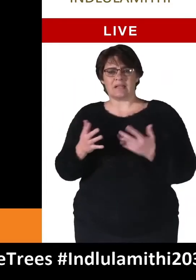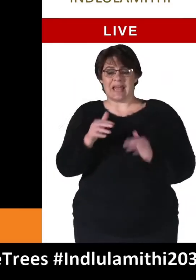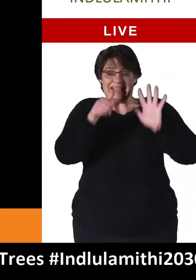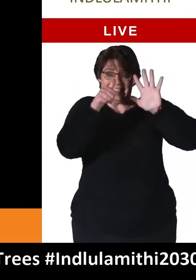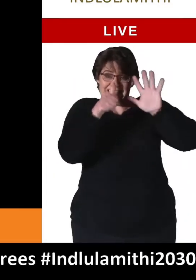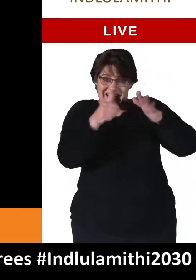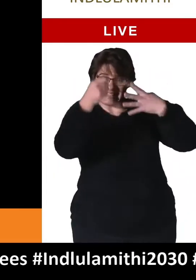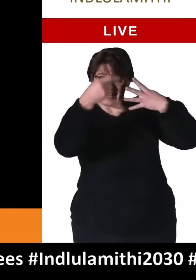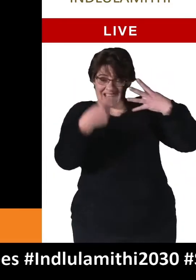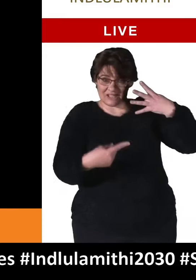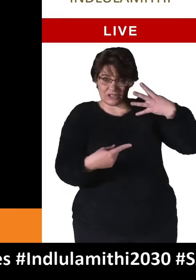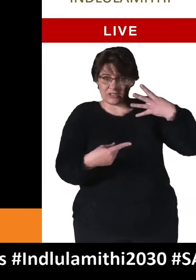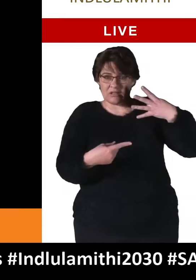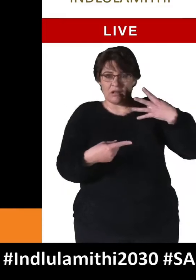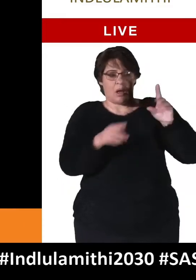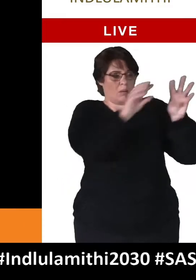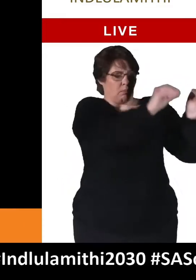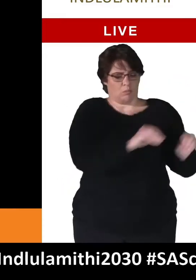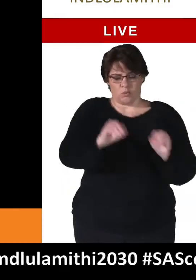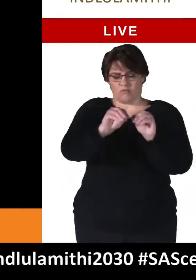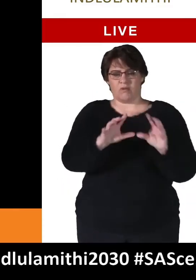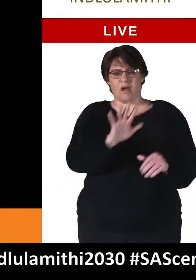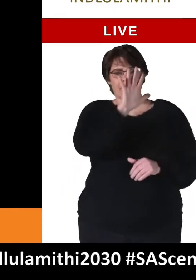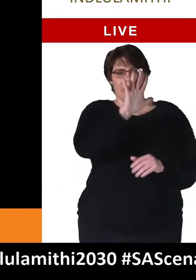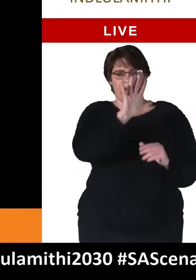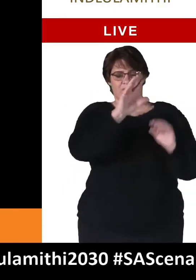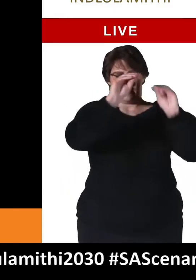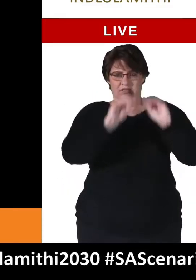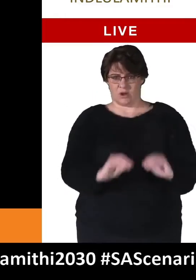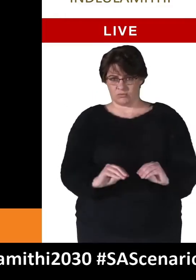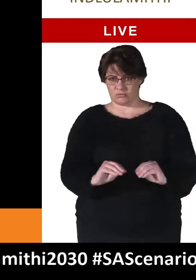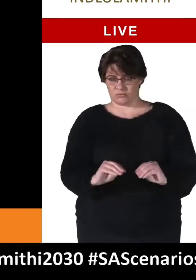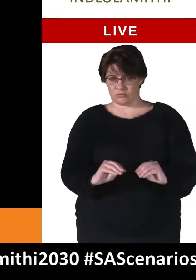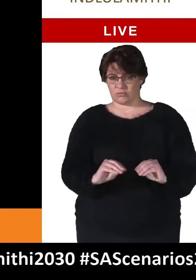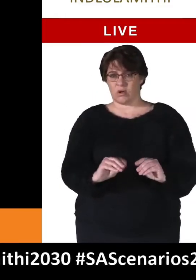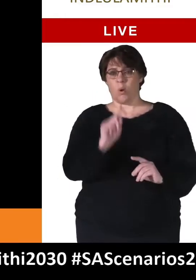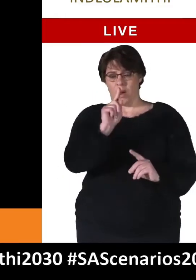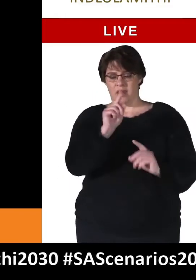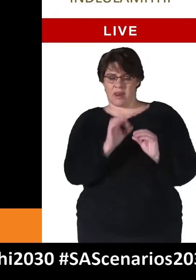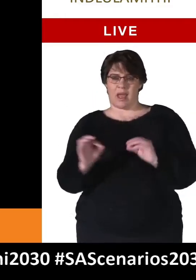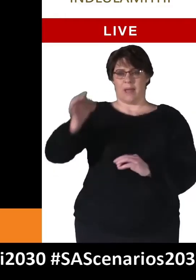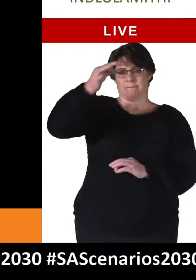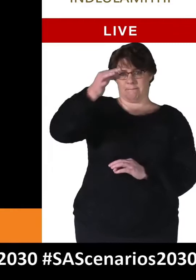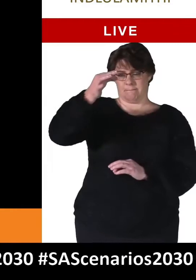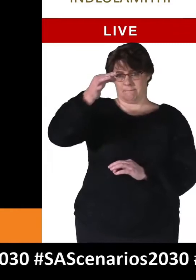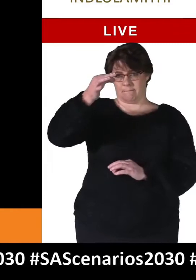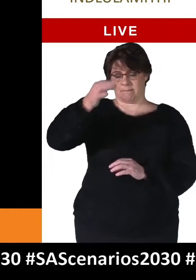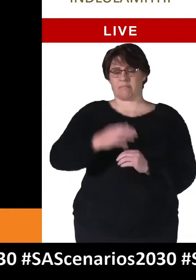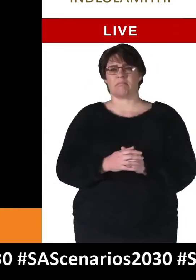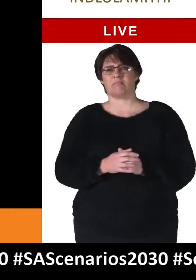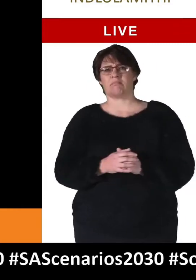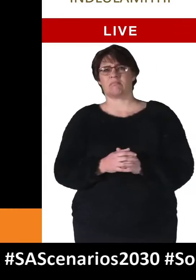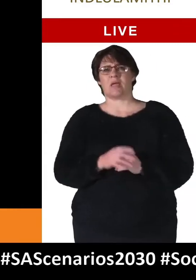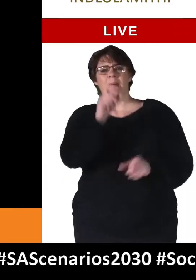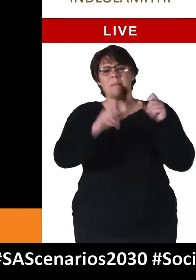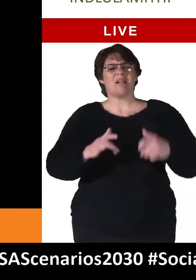6 indicators moved between the scenarios. 5 moved down, if you want to put it that way, and 1 moved up. In terms of how